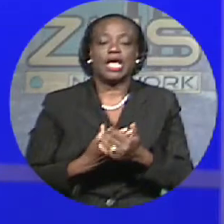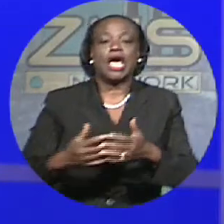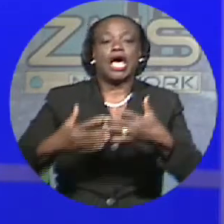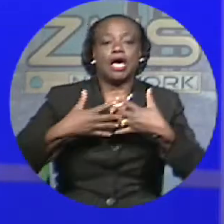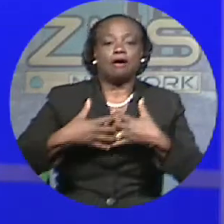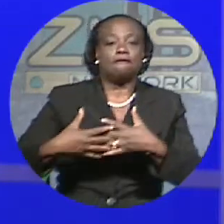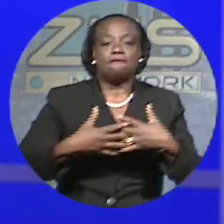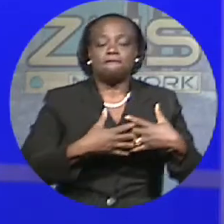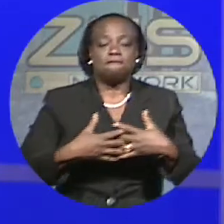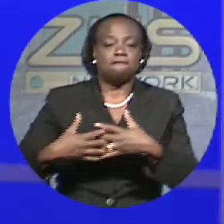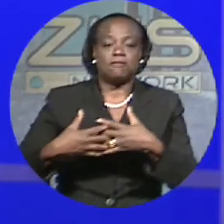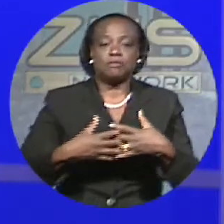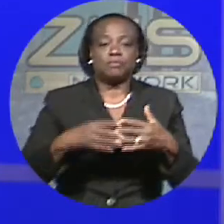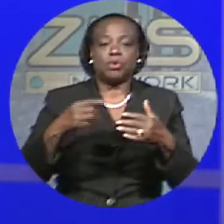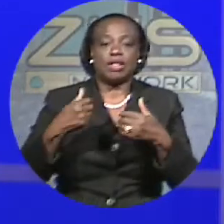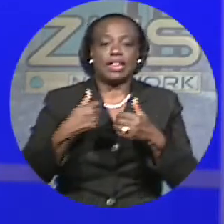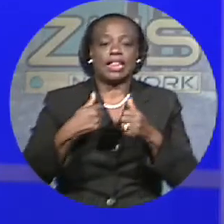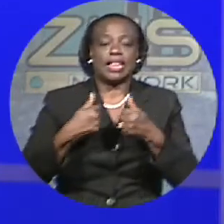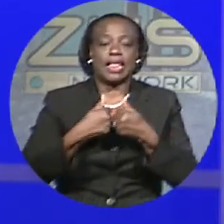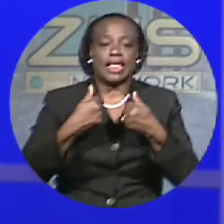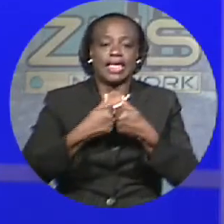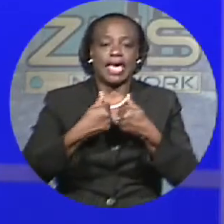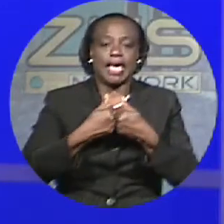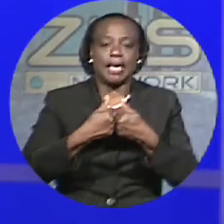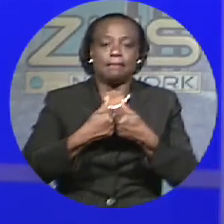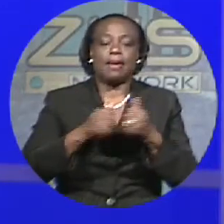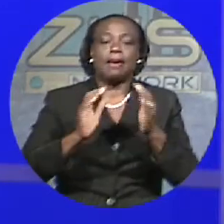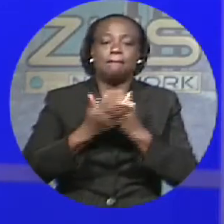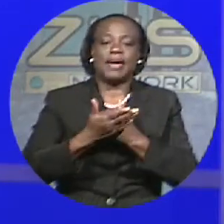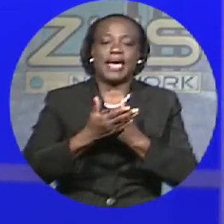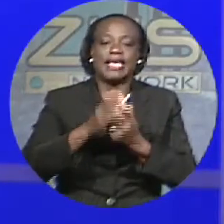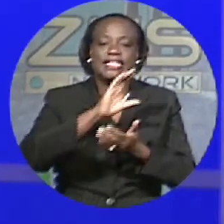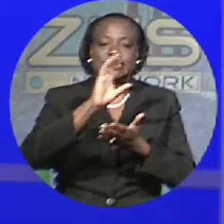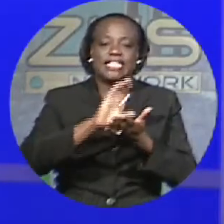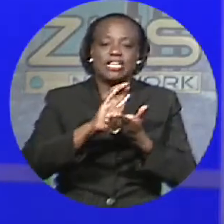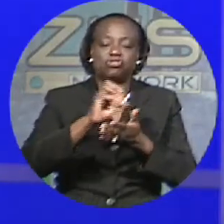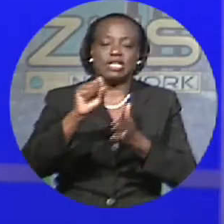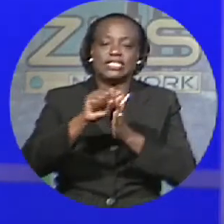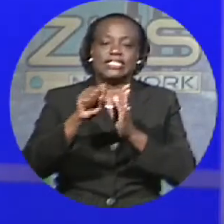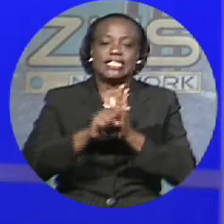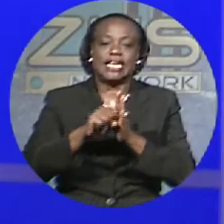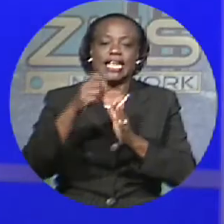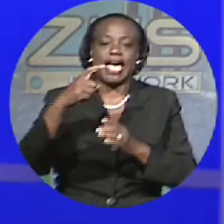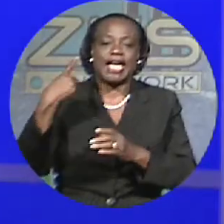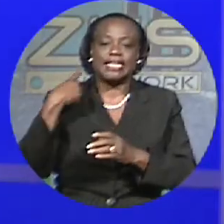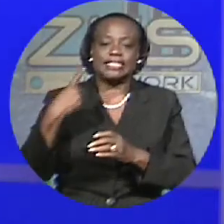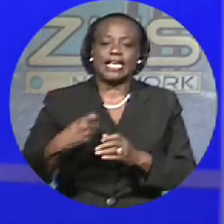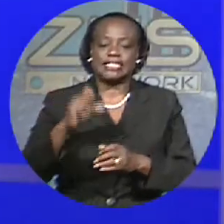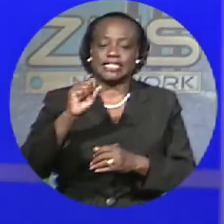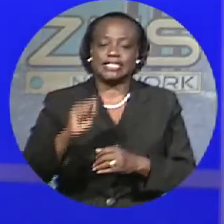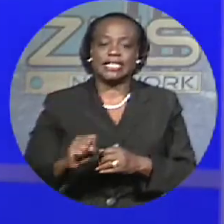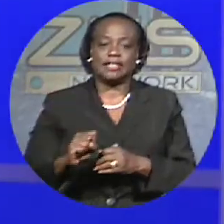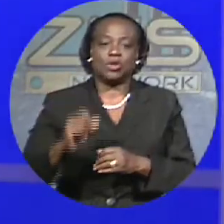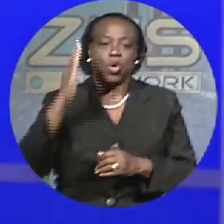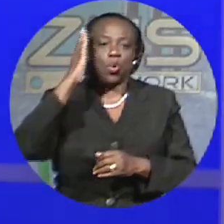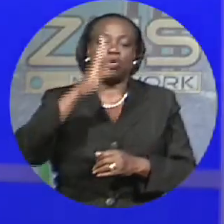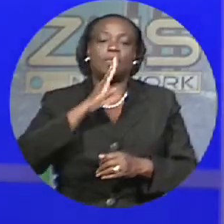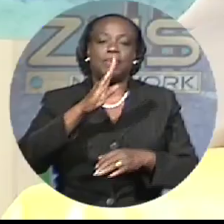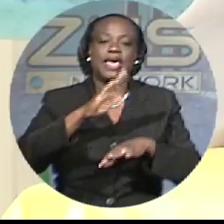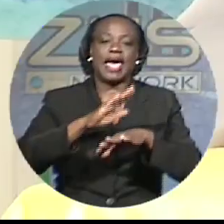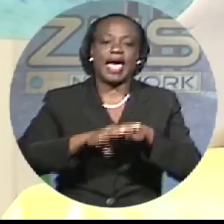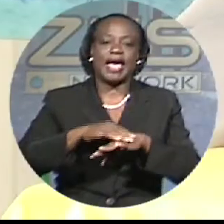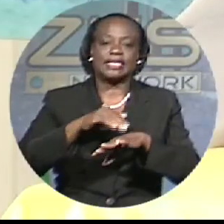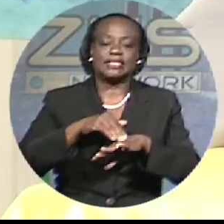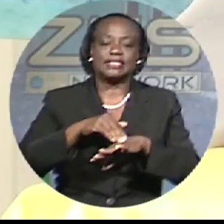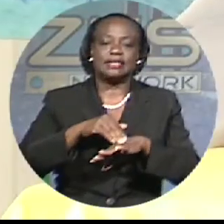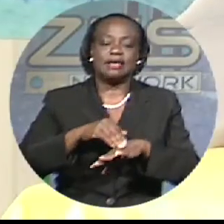through the 14th, will be highlighted by a game between Central State and Texas Southern at the Thomas A. Robinson National Stadium. Over